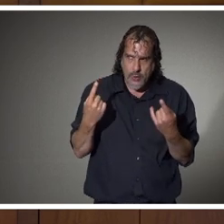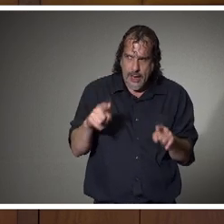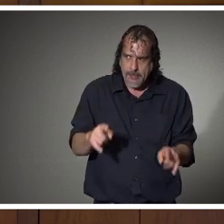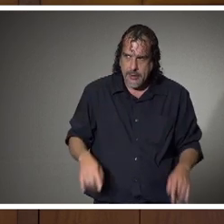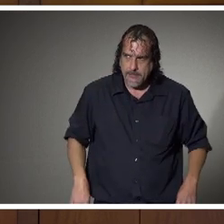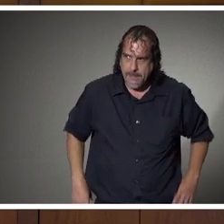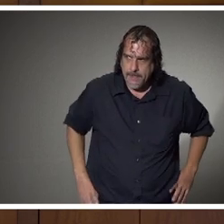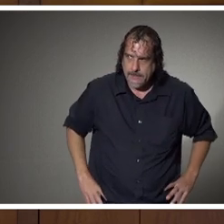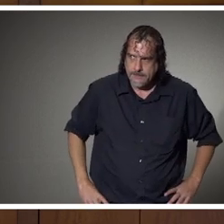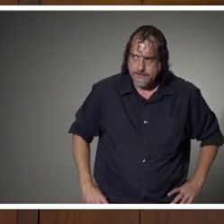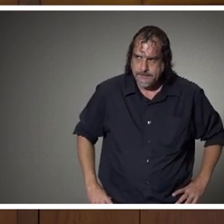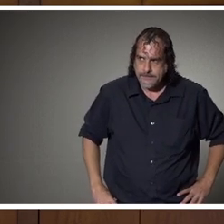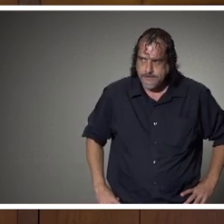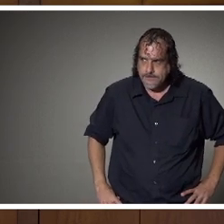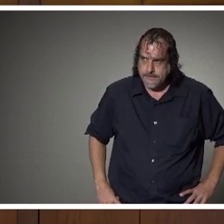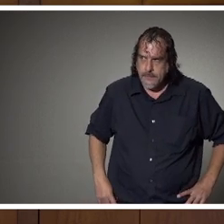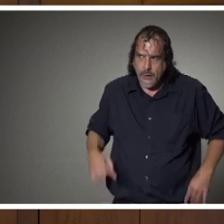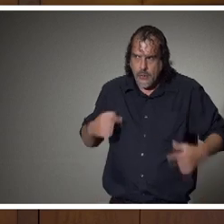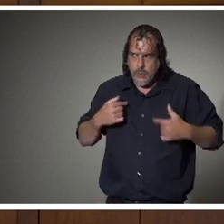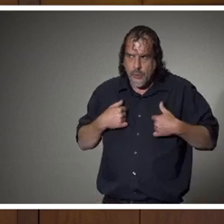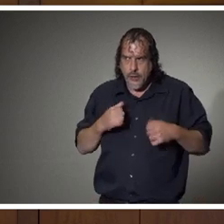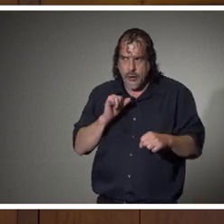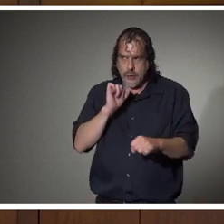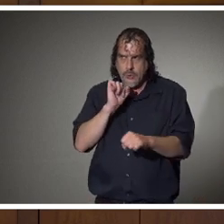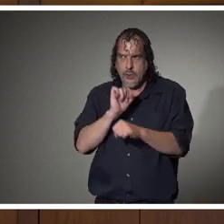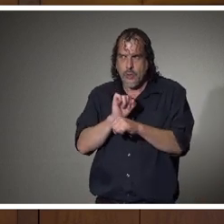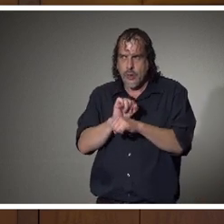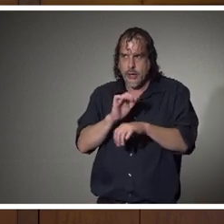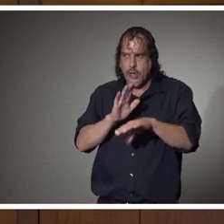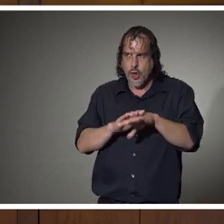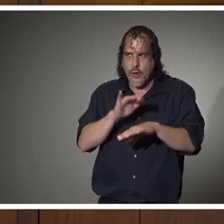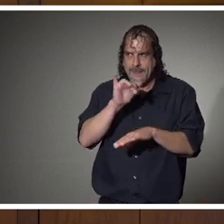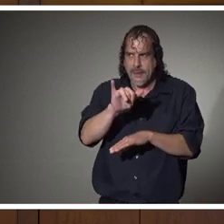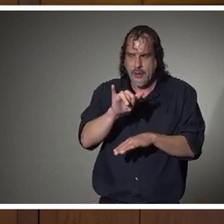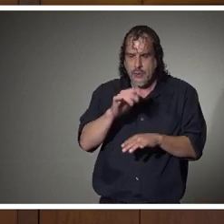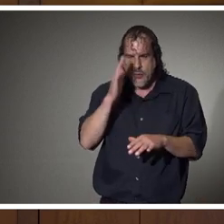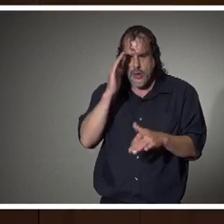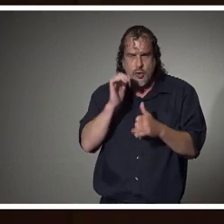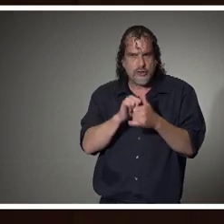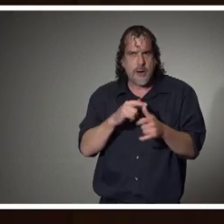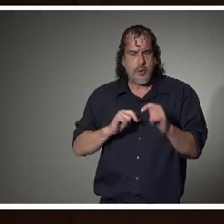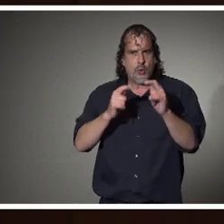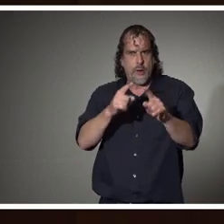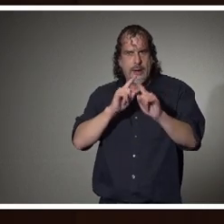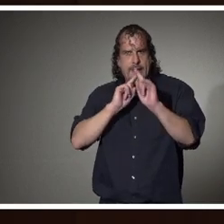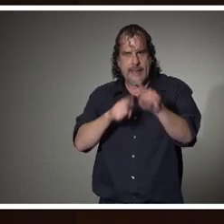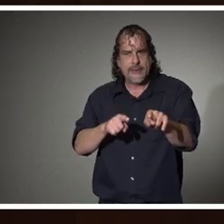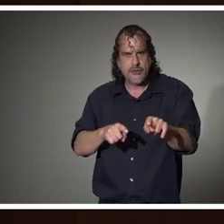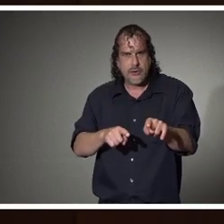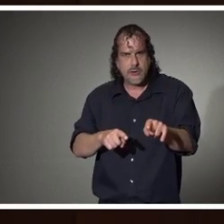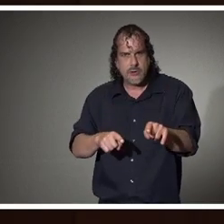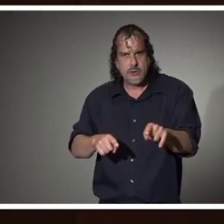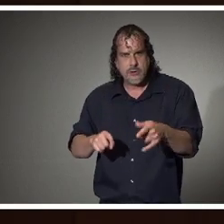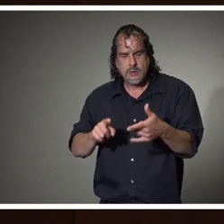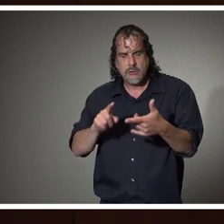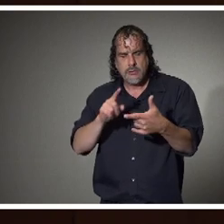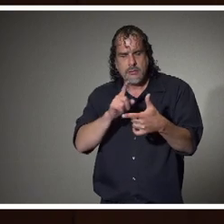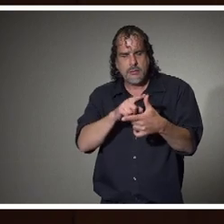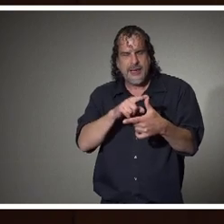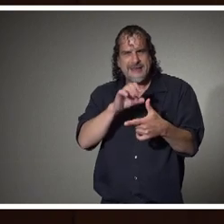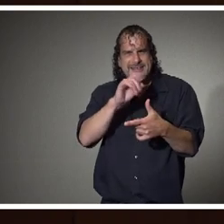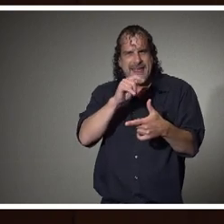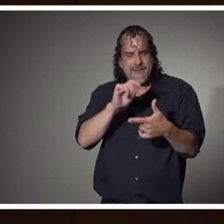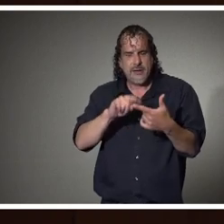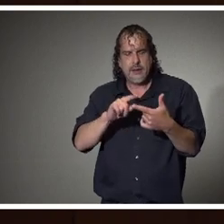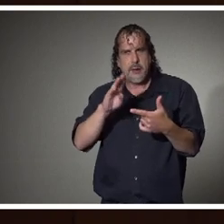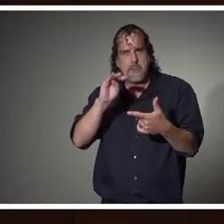changed? We are working on that. We know some of the rapid tests that are available, Cepheid and BioFire, just a couple of